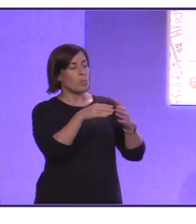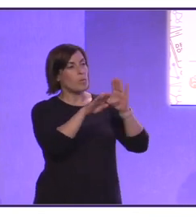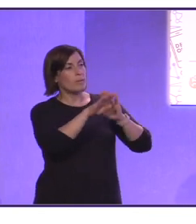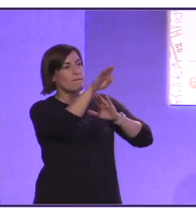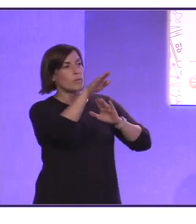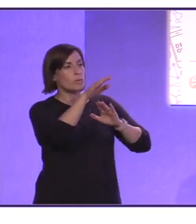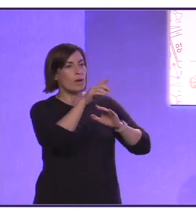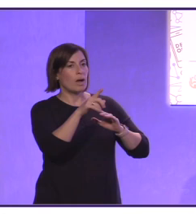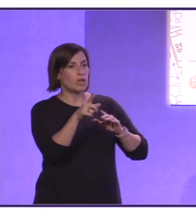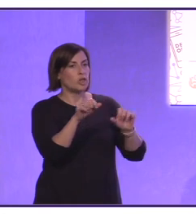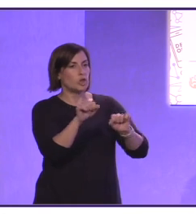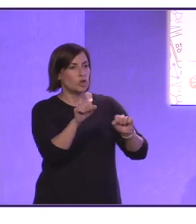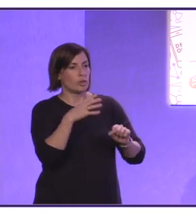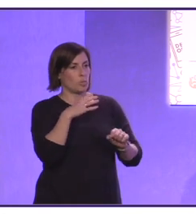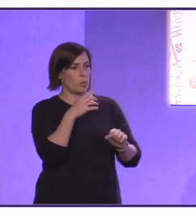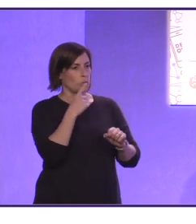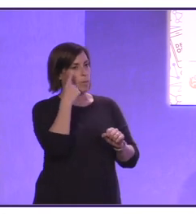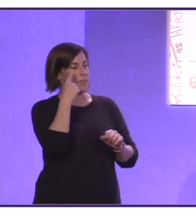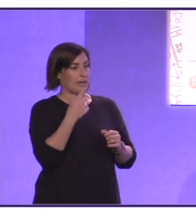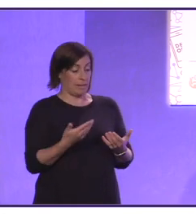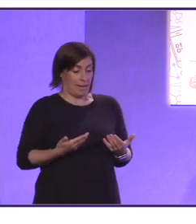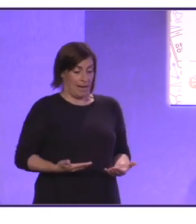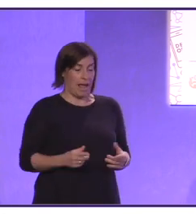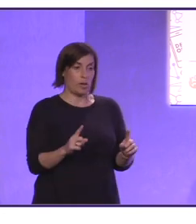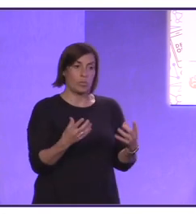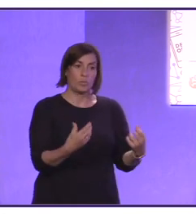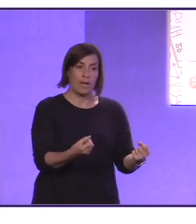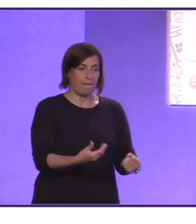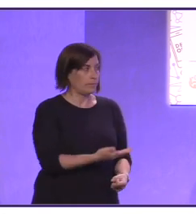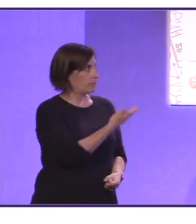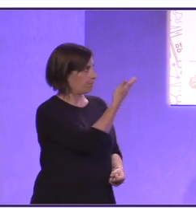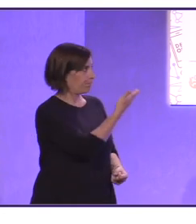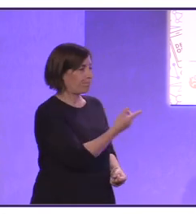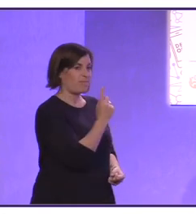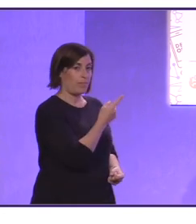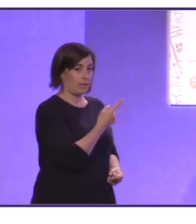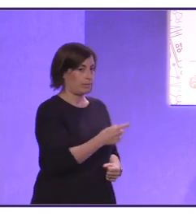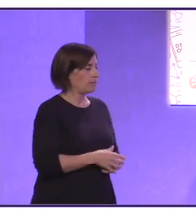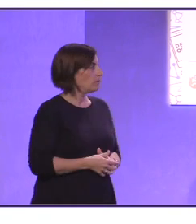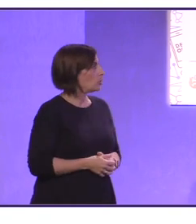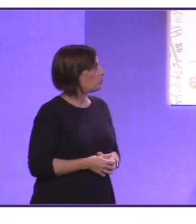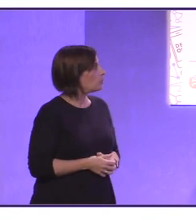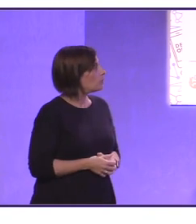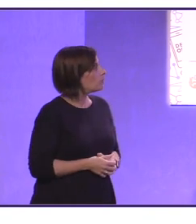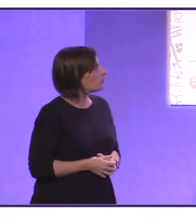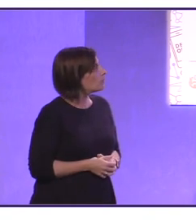hopefully we can all do that, and actually that recognition might allow us to change it.